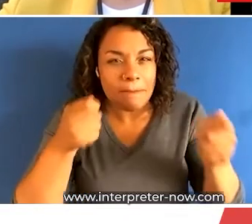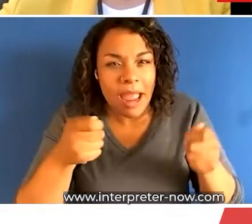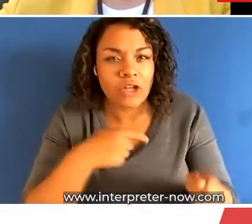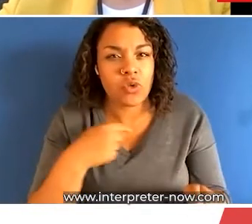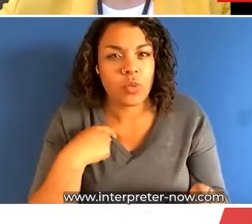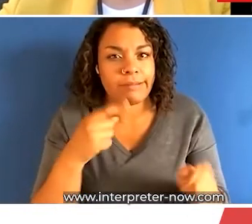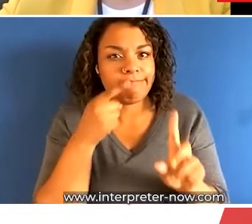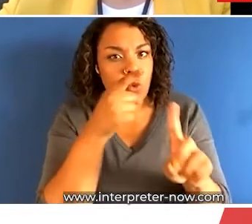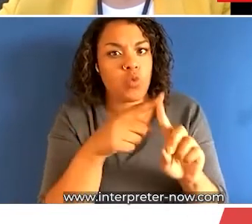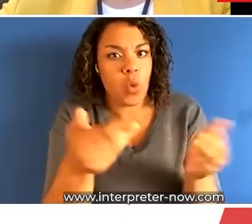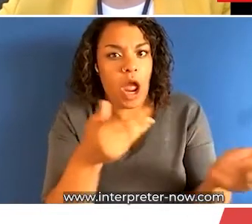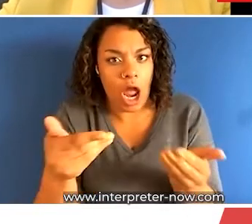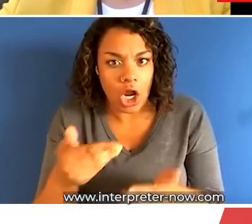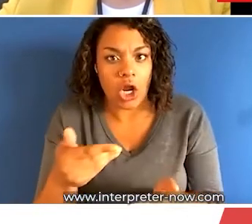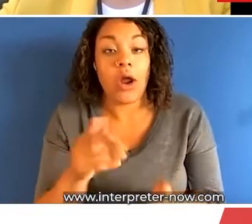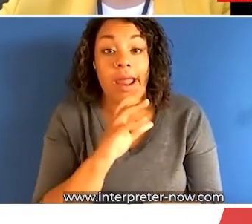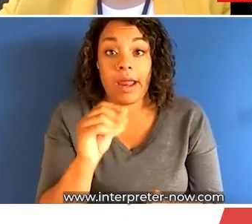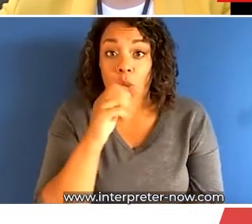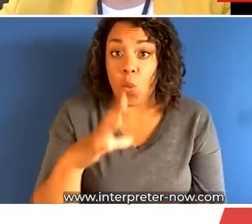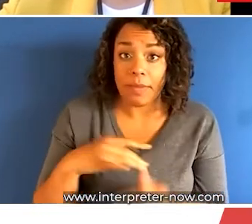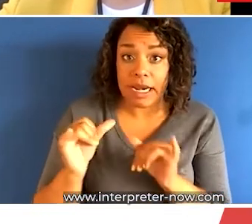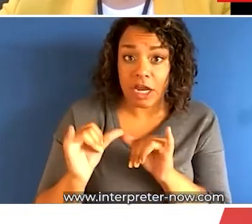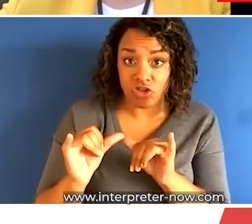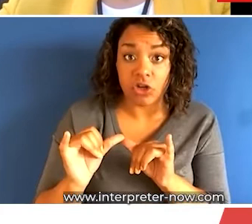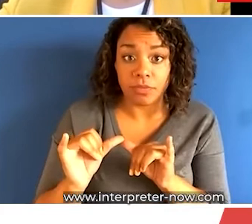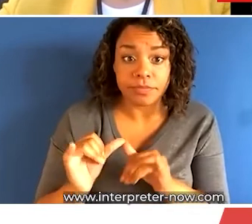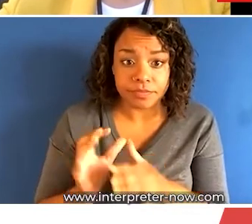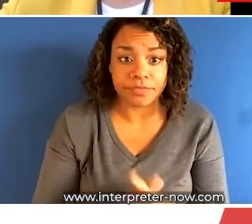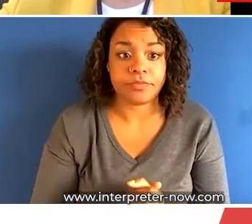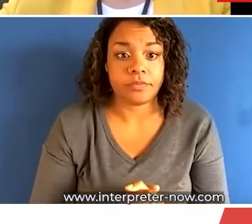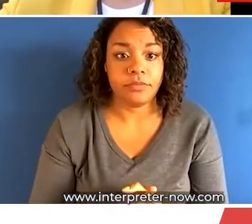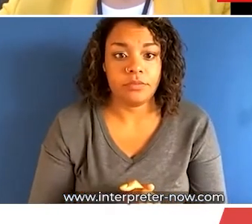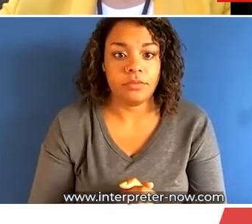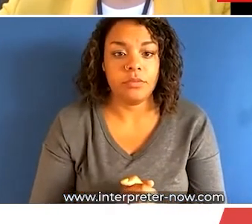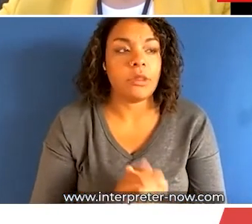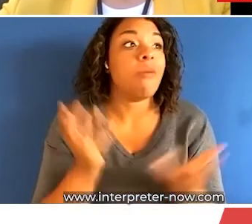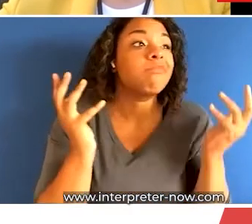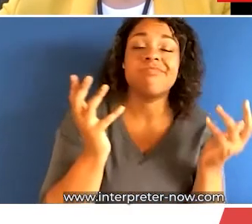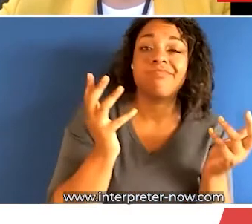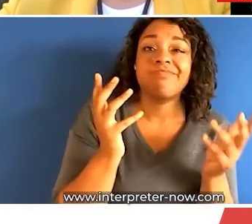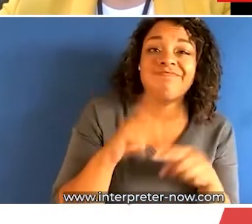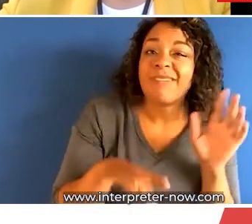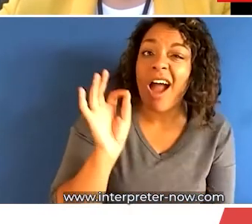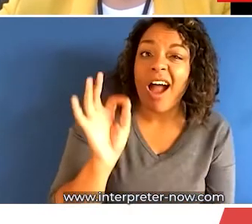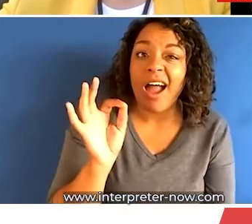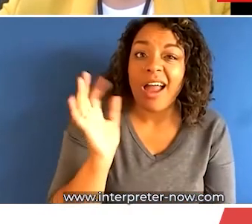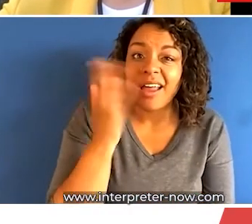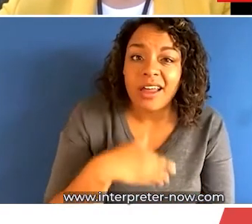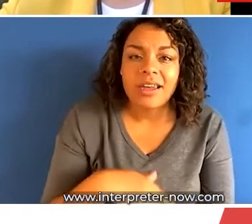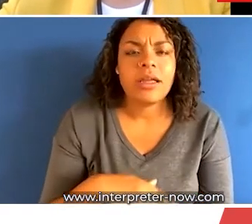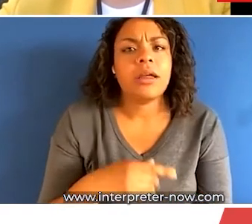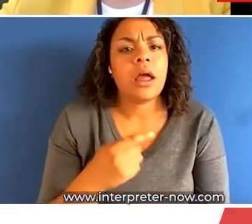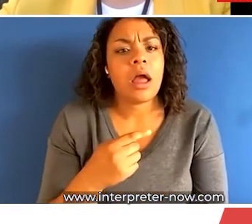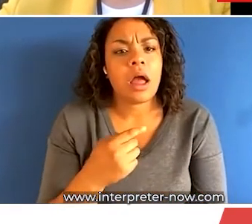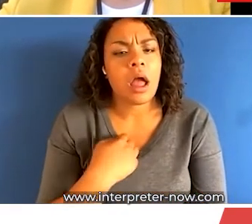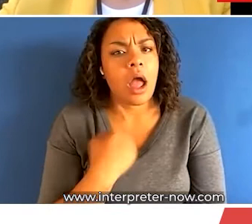hire, women engineers. Okay. Oh, I cannot find them. I always give